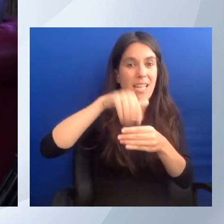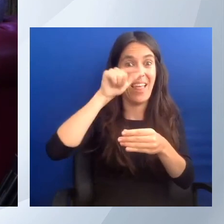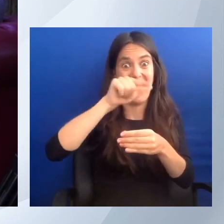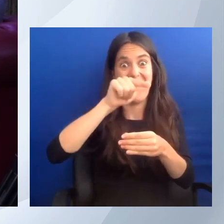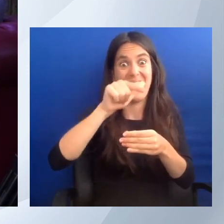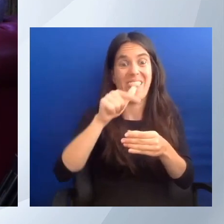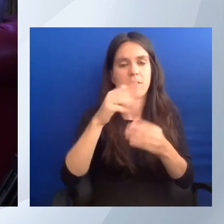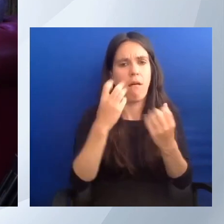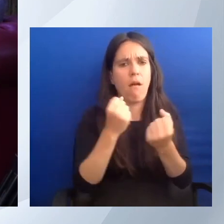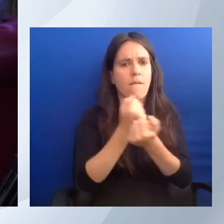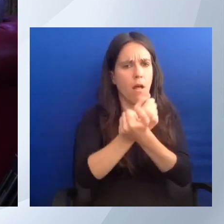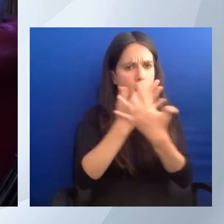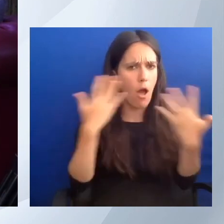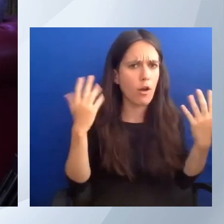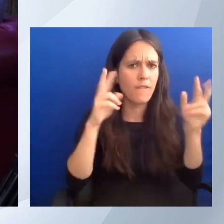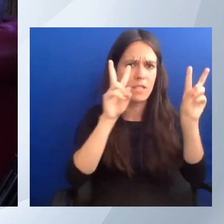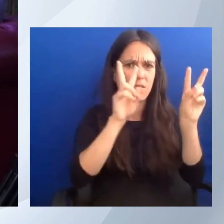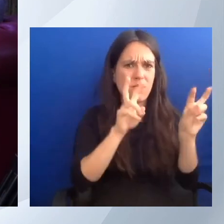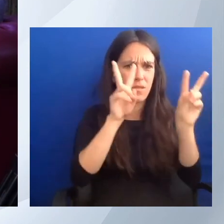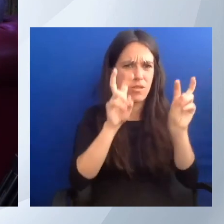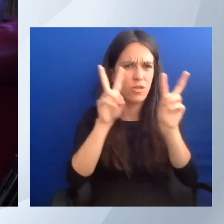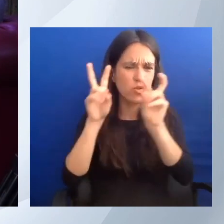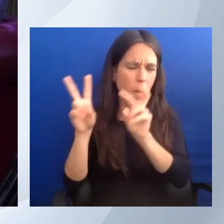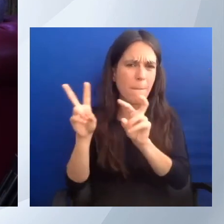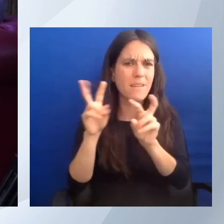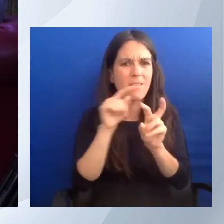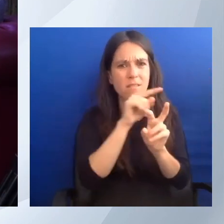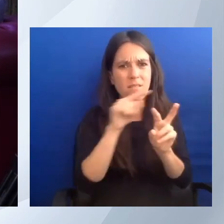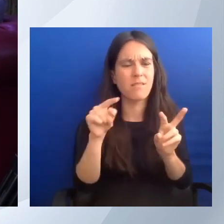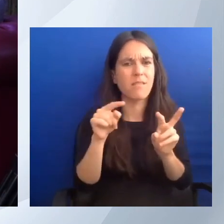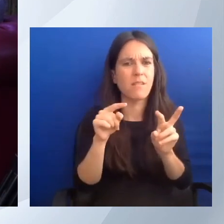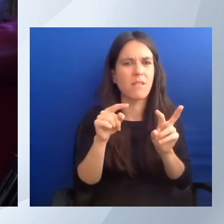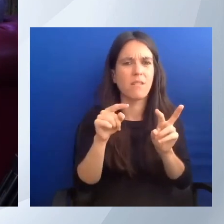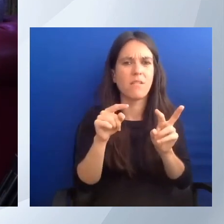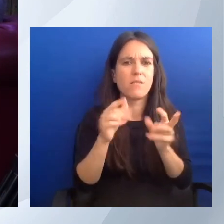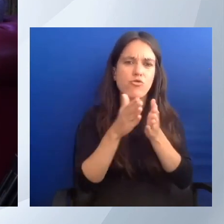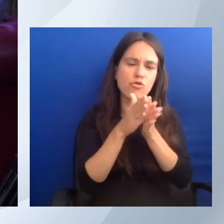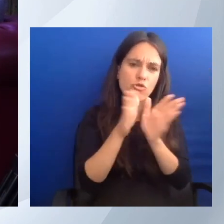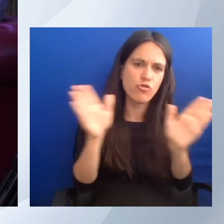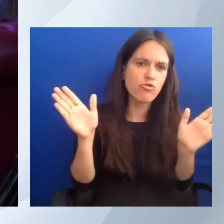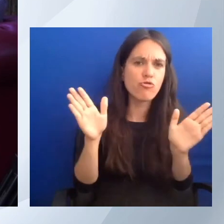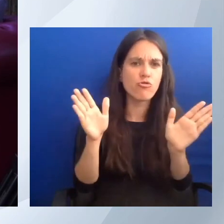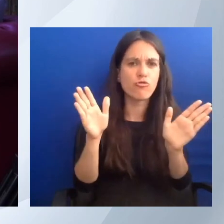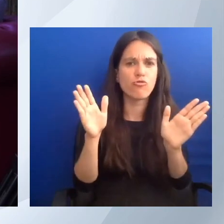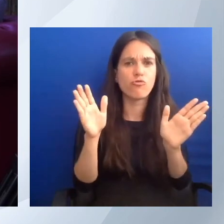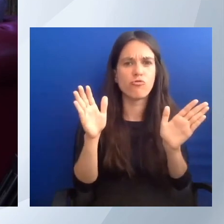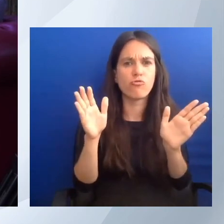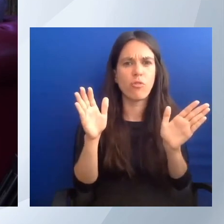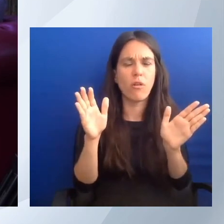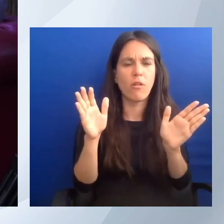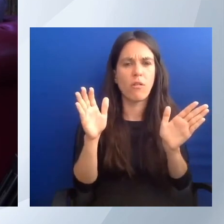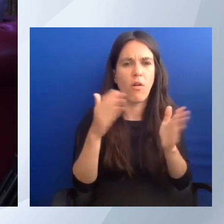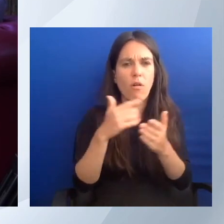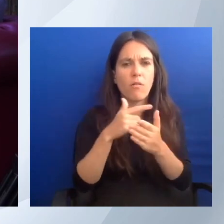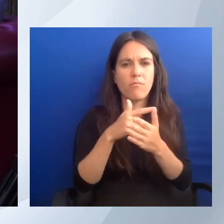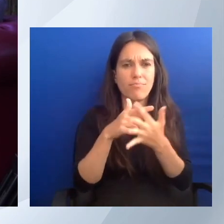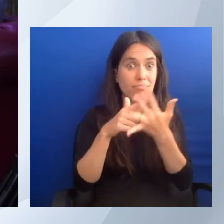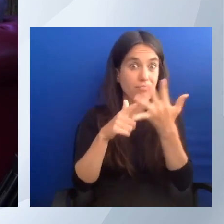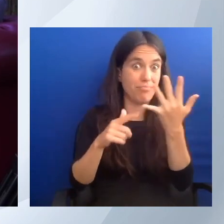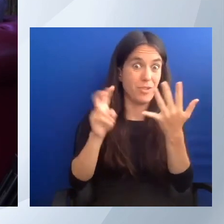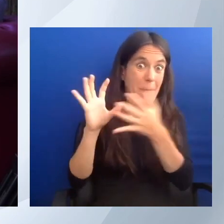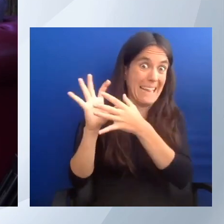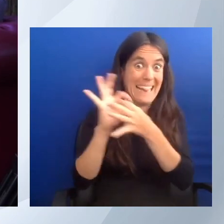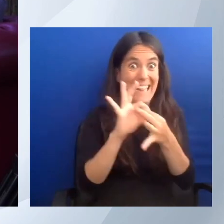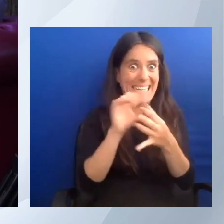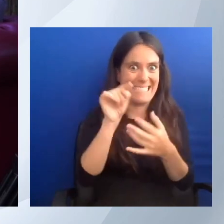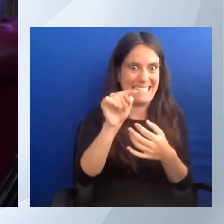of topics on front end with names like Jan Looper, John Papa, Burke Holland, Debbie O'Brien, Chris North. I'm gonna stop because